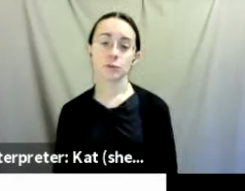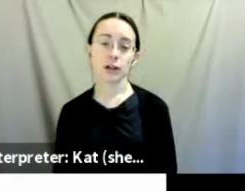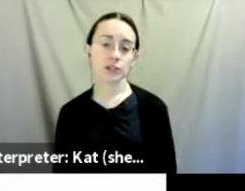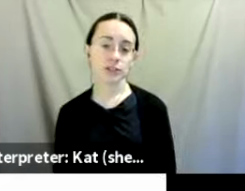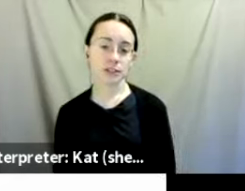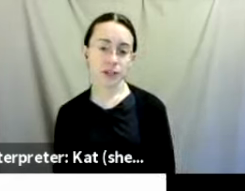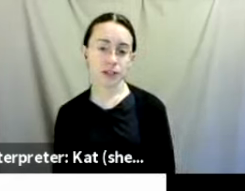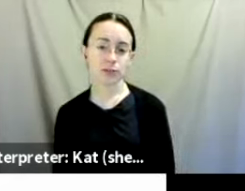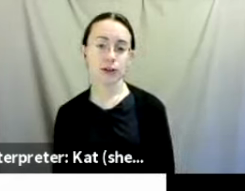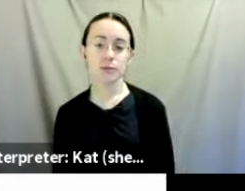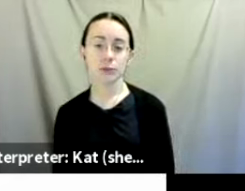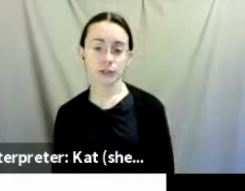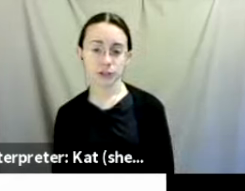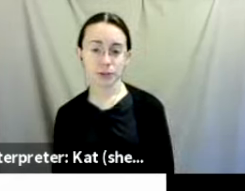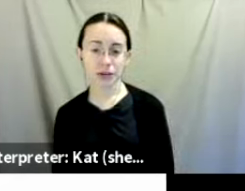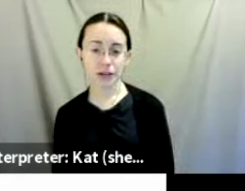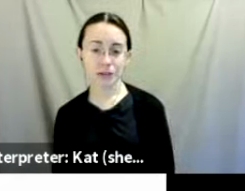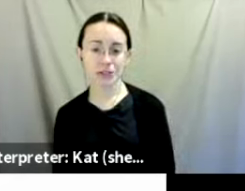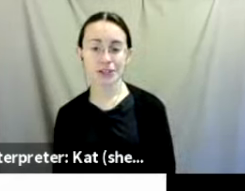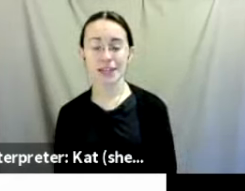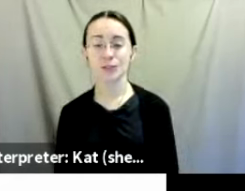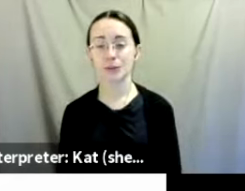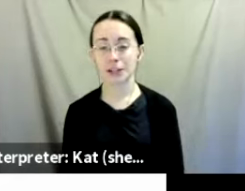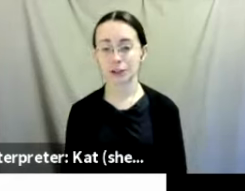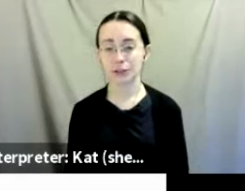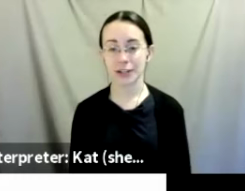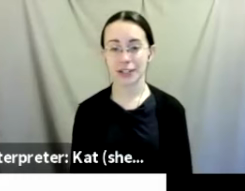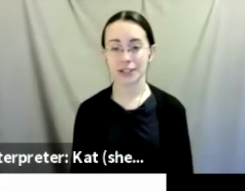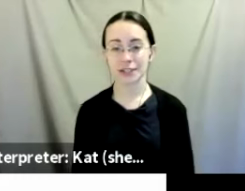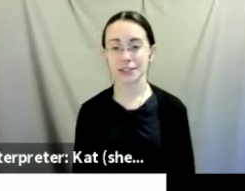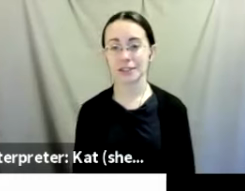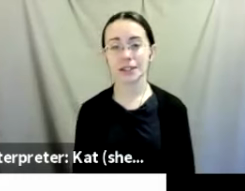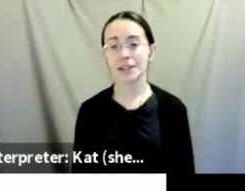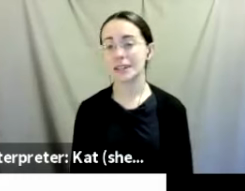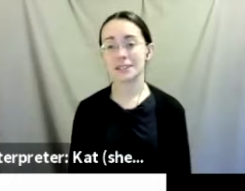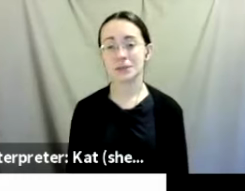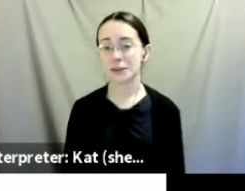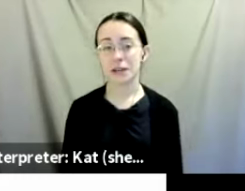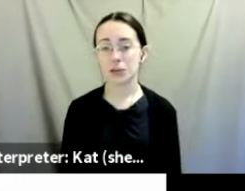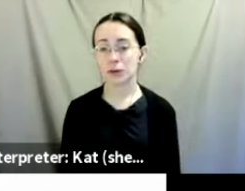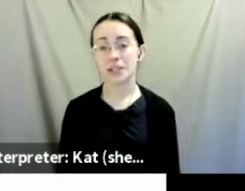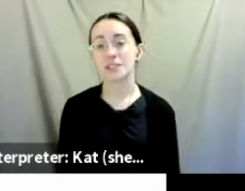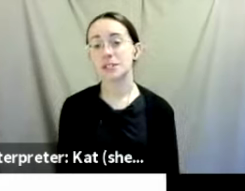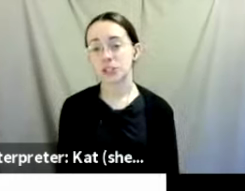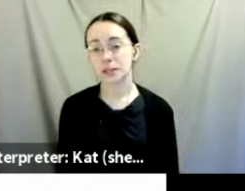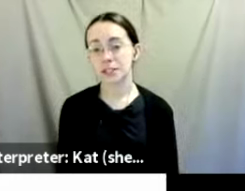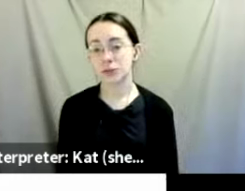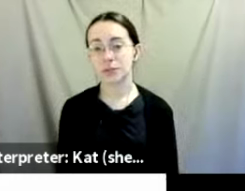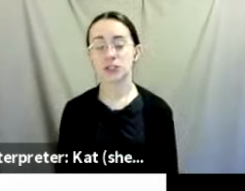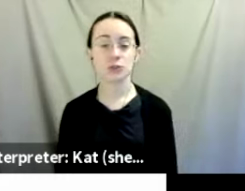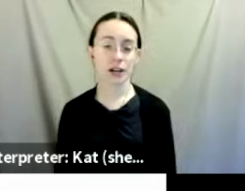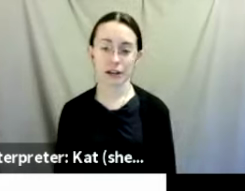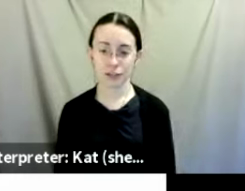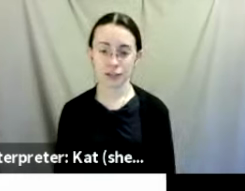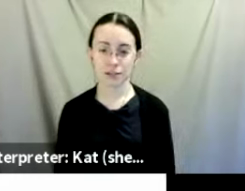And from what I just explained from the research background and from the interviews that I conducted, it seems that many women, especially many deaf